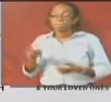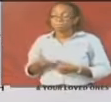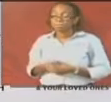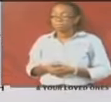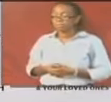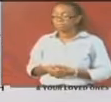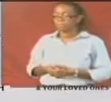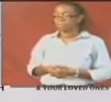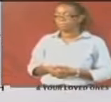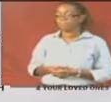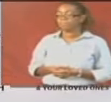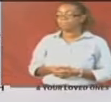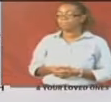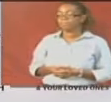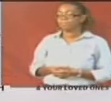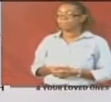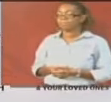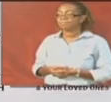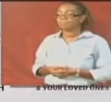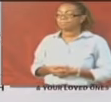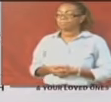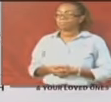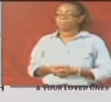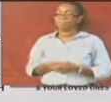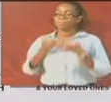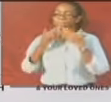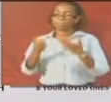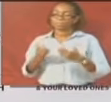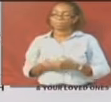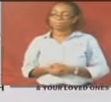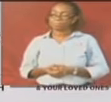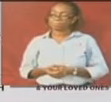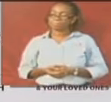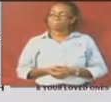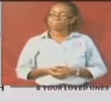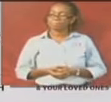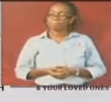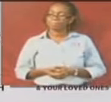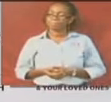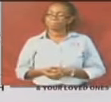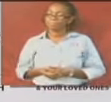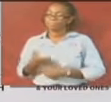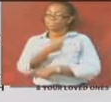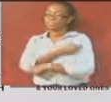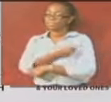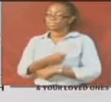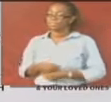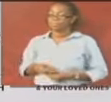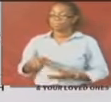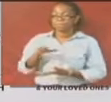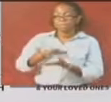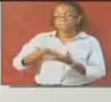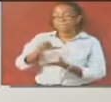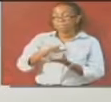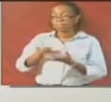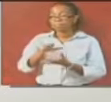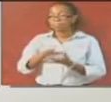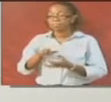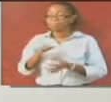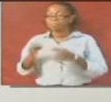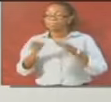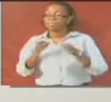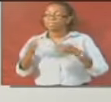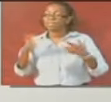Okay, thank you. I'll take the first question. The mixing of vaccines is something that I believe we've addressed before. We